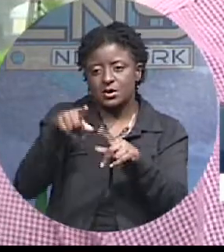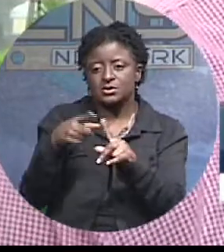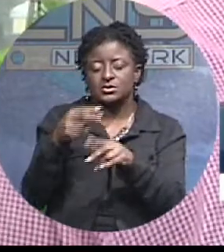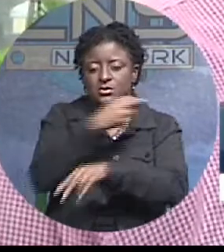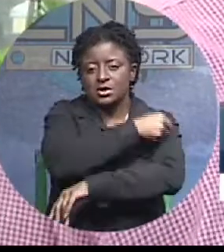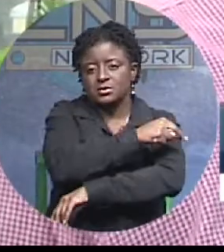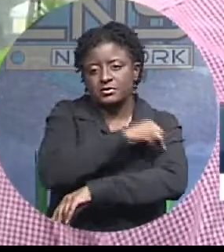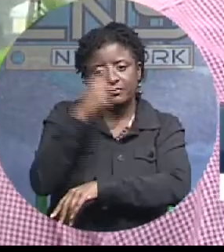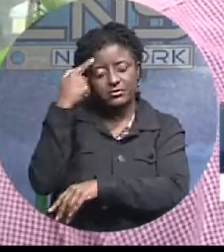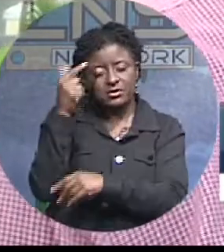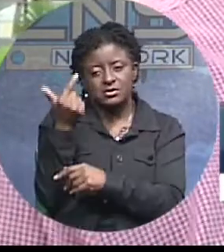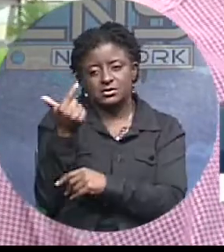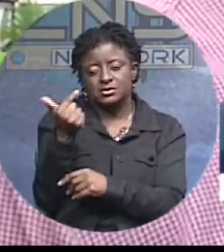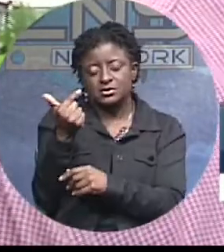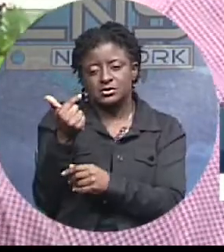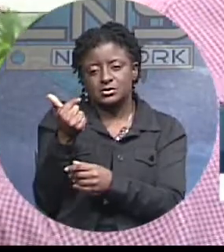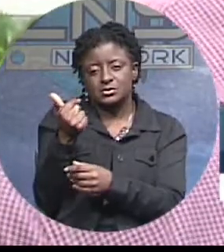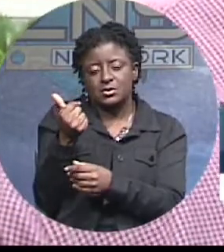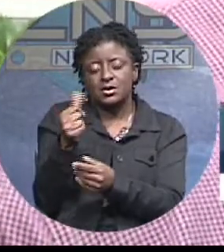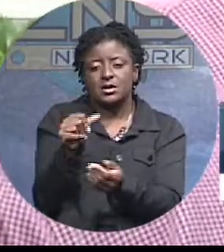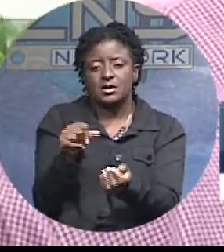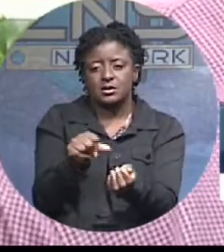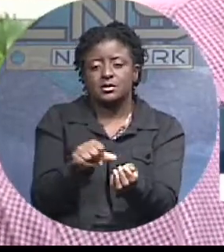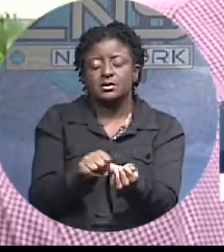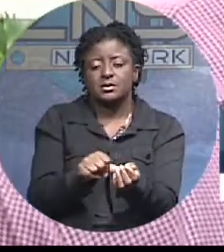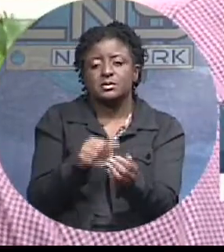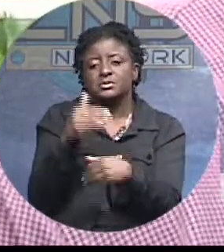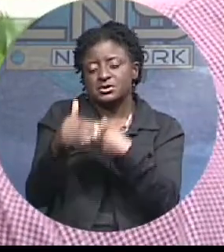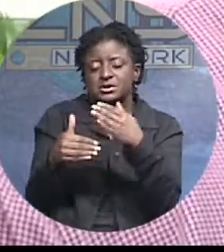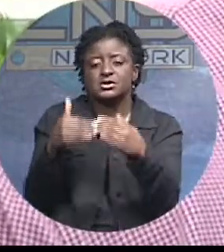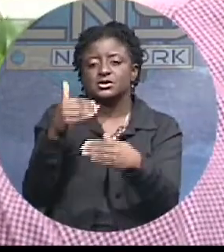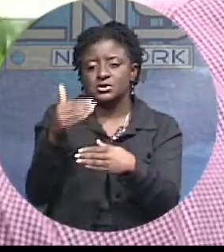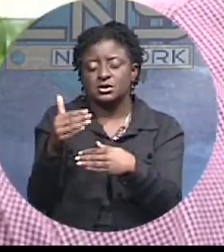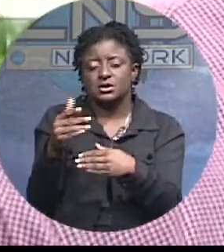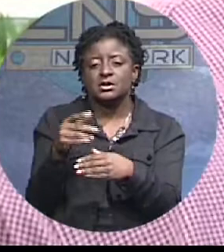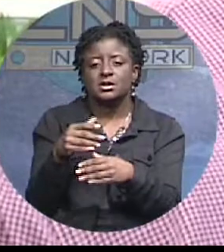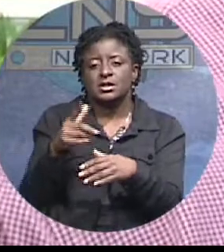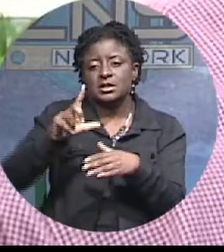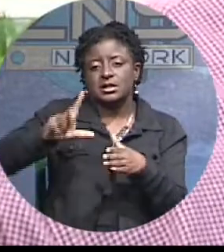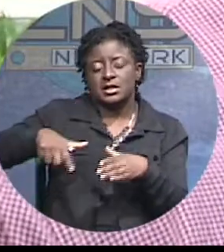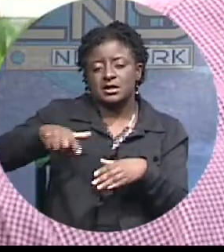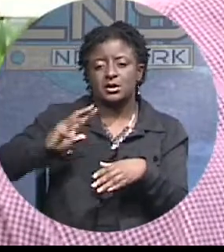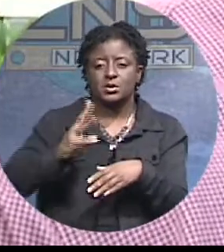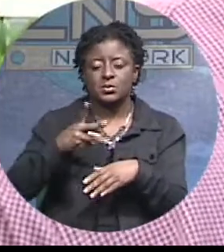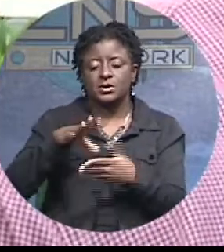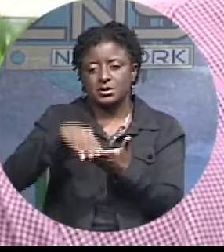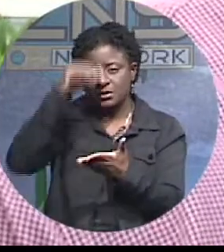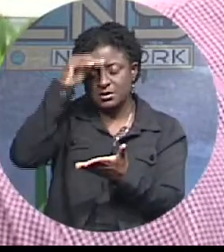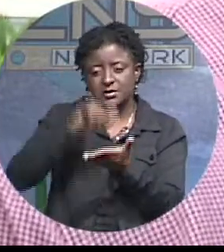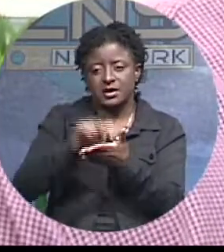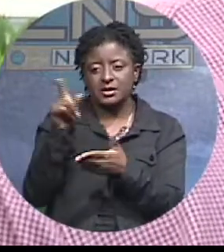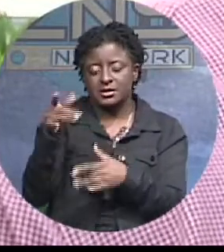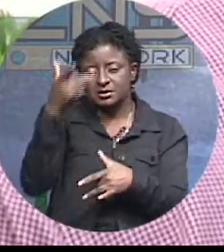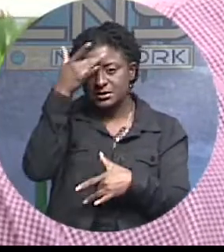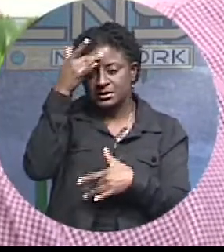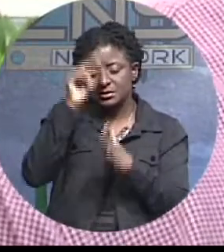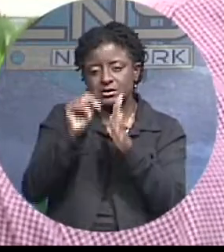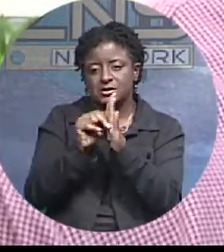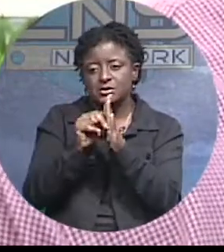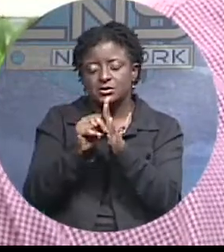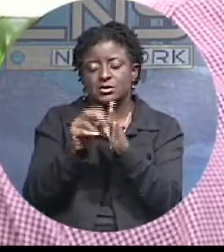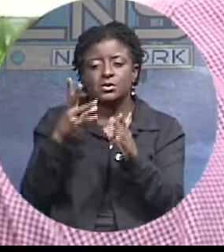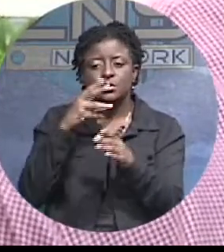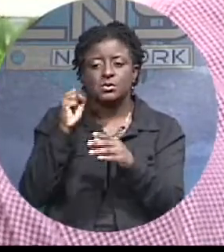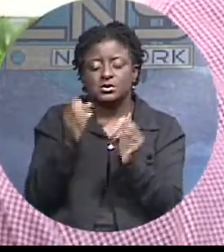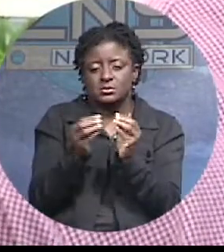He was complaining of some minor pains. And obviously, we later discovered that his illness was significantly more than